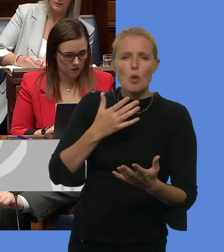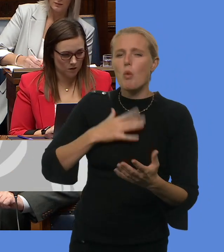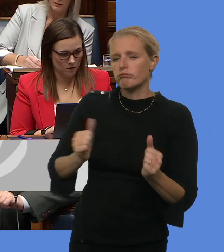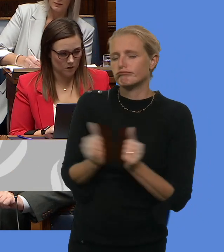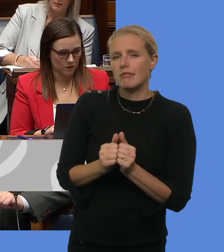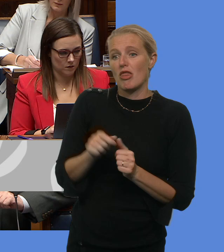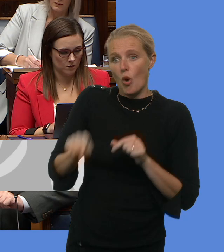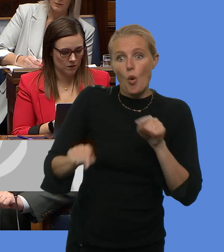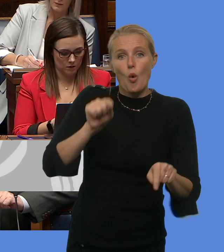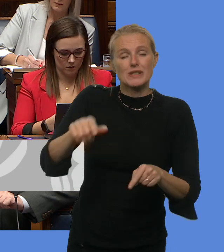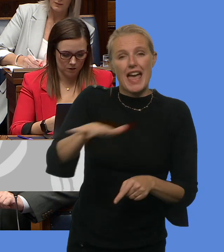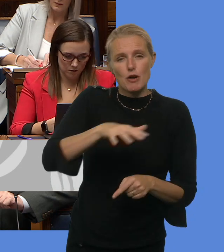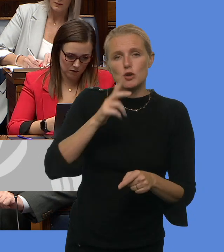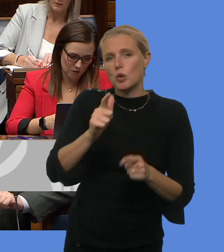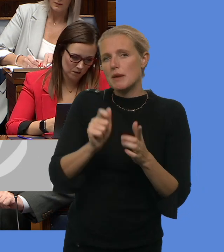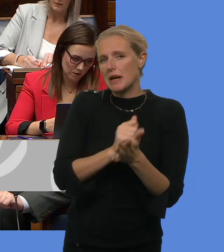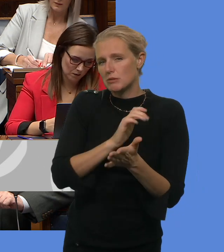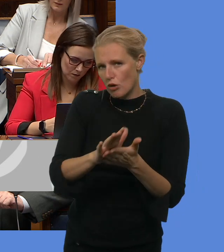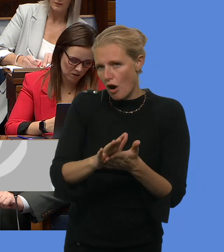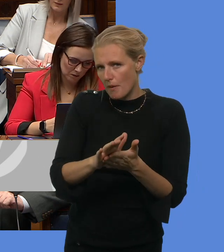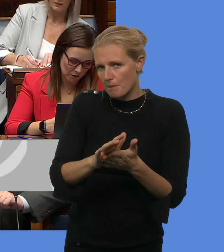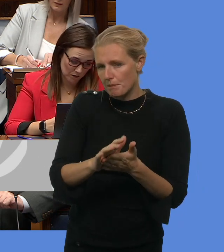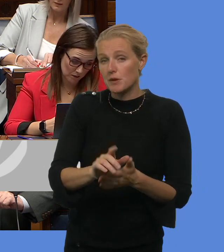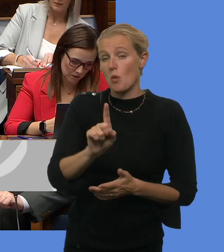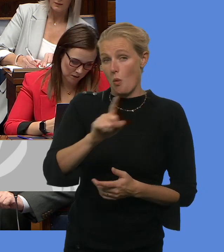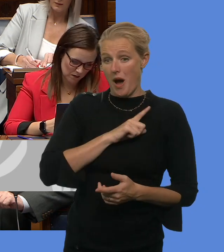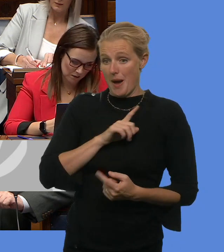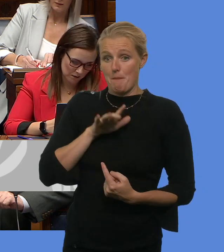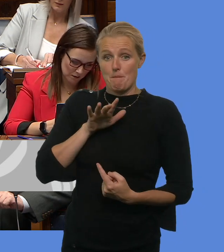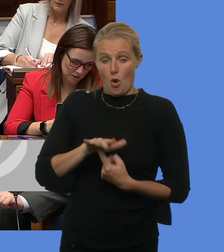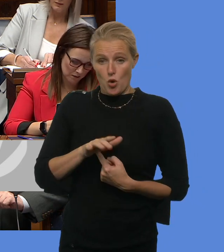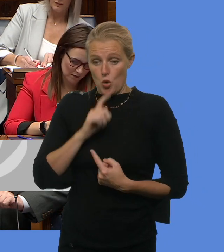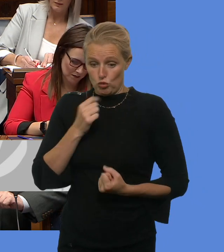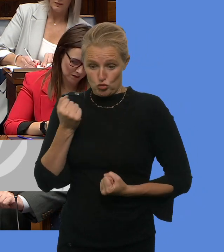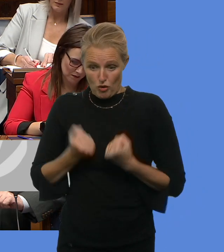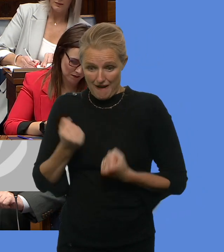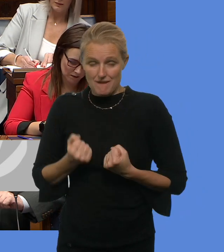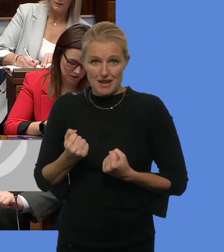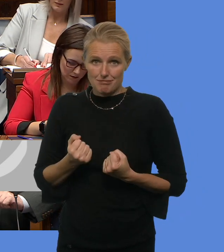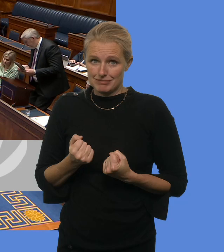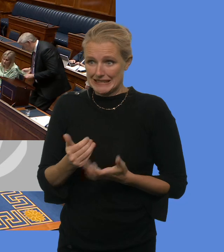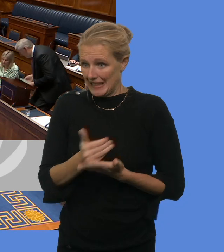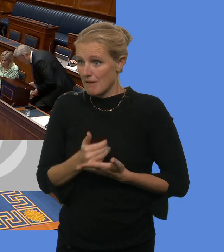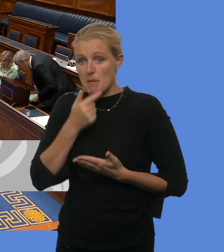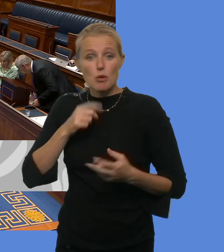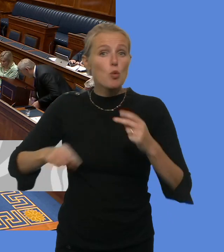road safety for both whoever happens to be using the road, but I think it's something we do need to explore further. David Brooks.